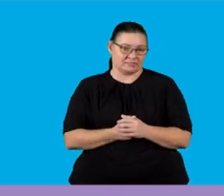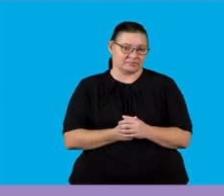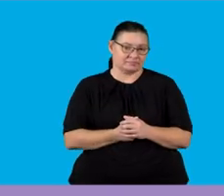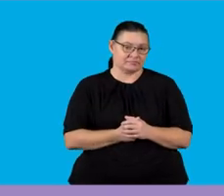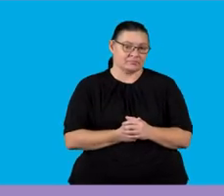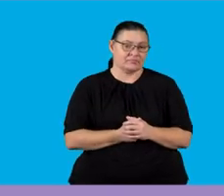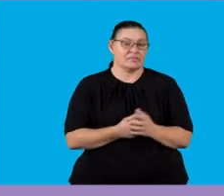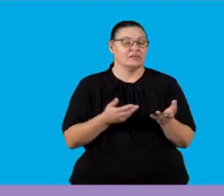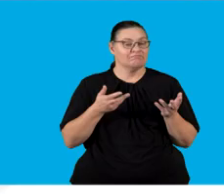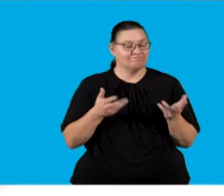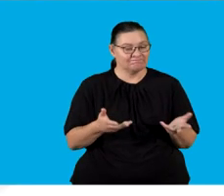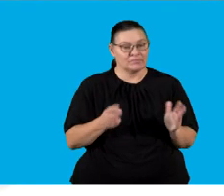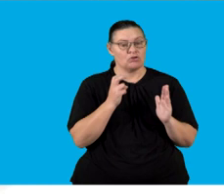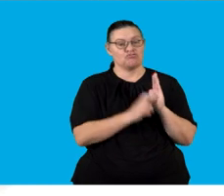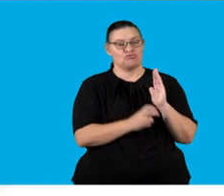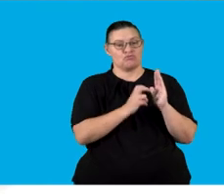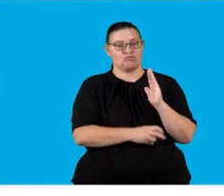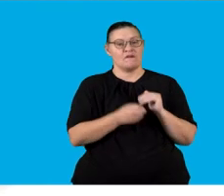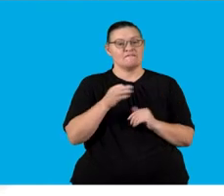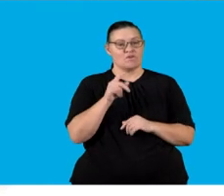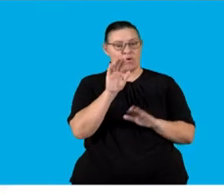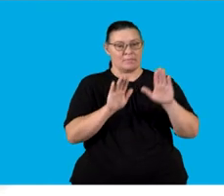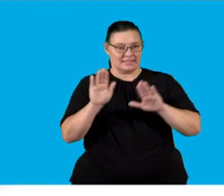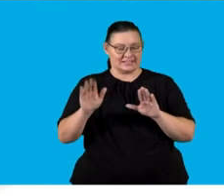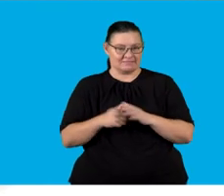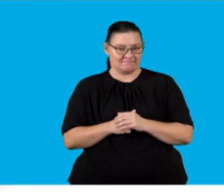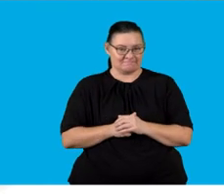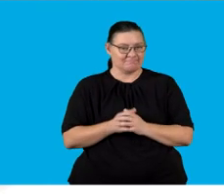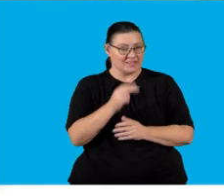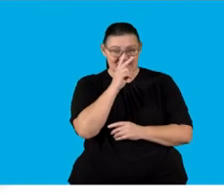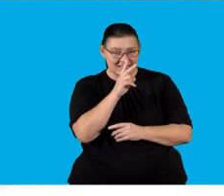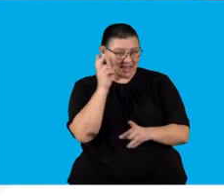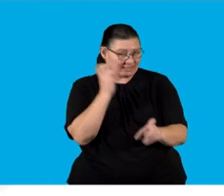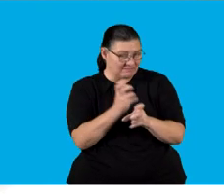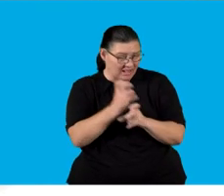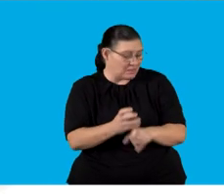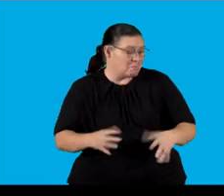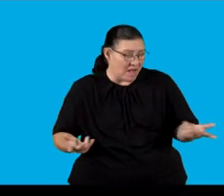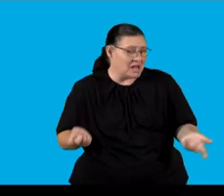workable question. Let's quickly go to an ad break and then we'll see you just now.